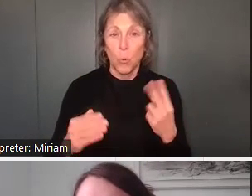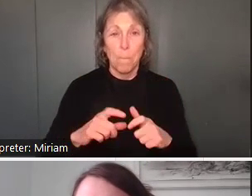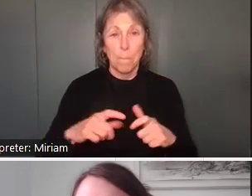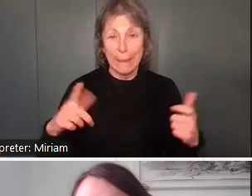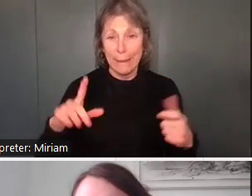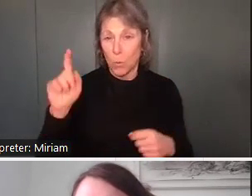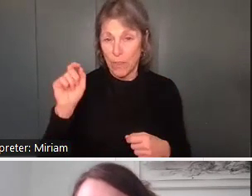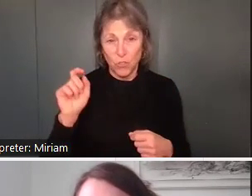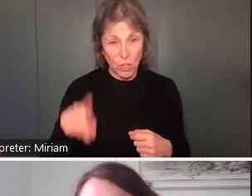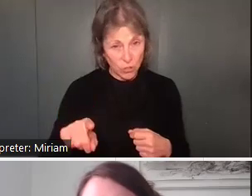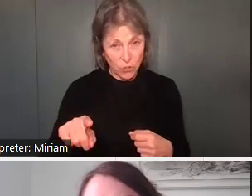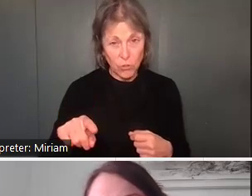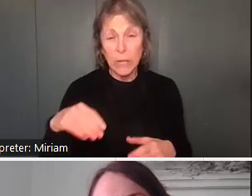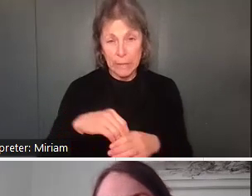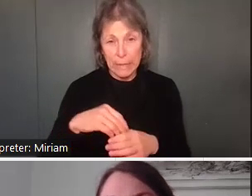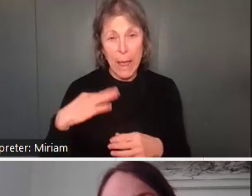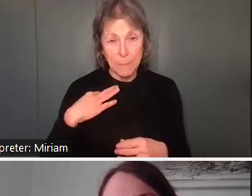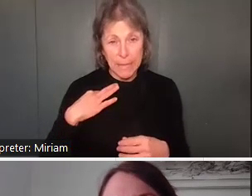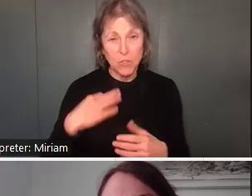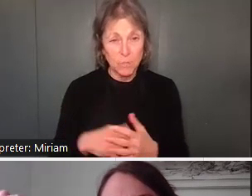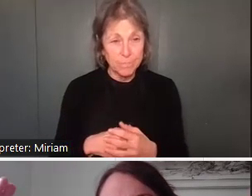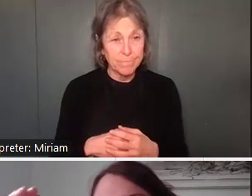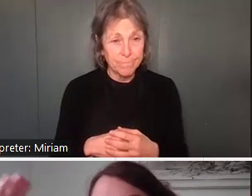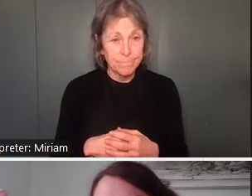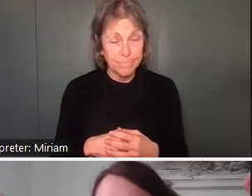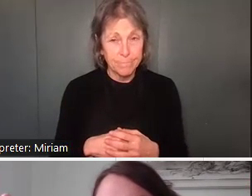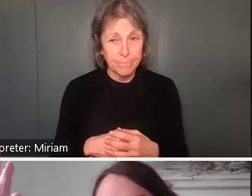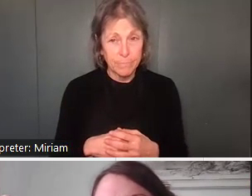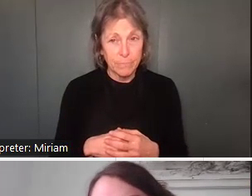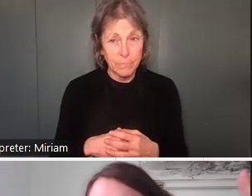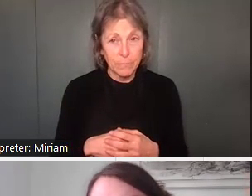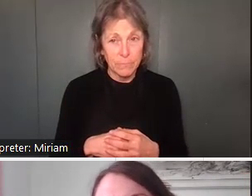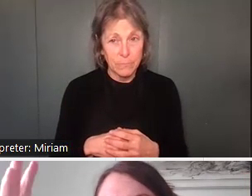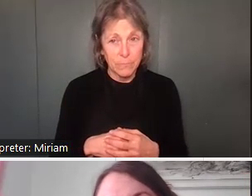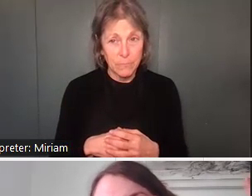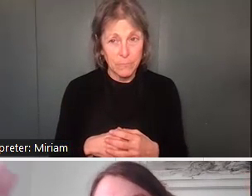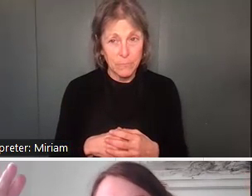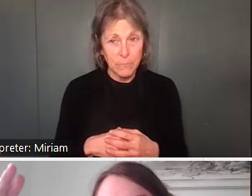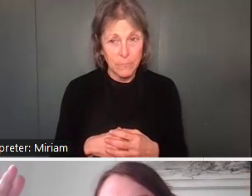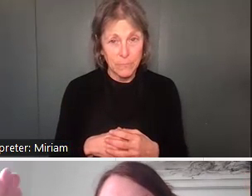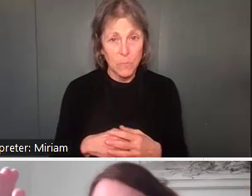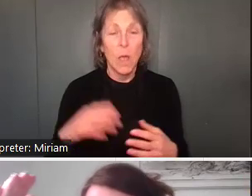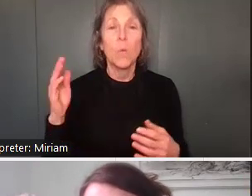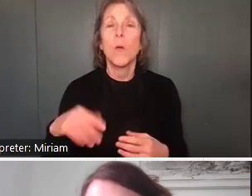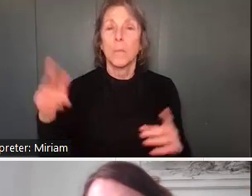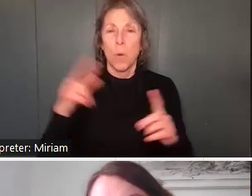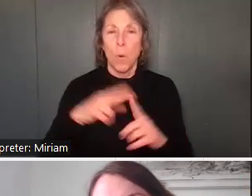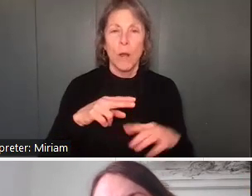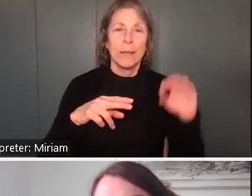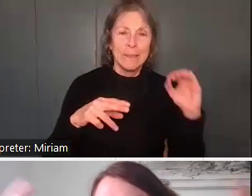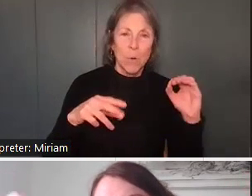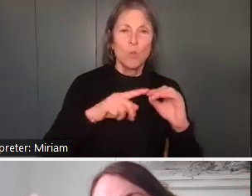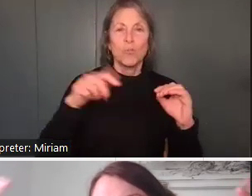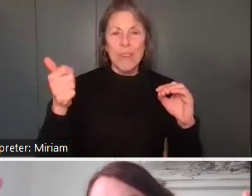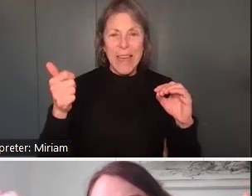questions in the application. And the idea that there's, there'll be awarded 0 to 10 points for each